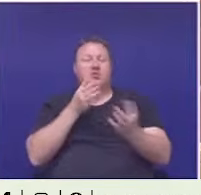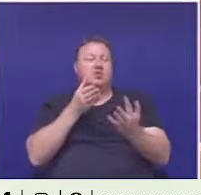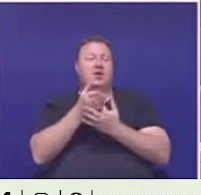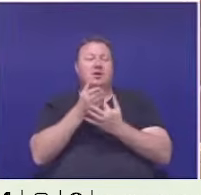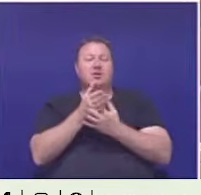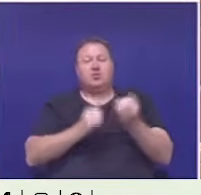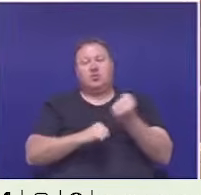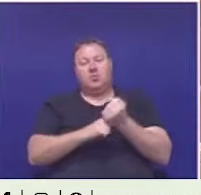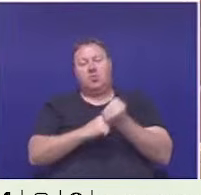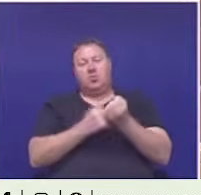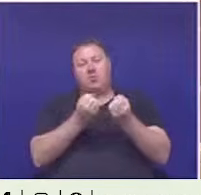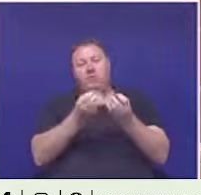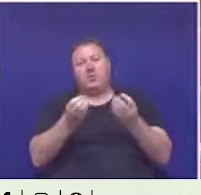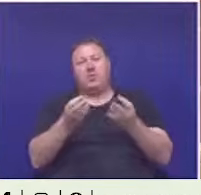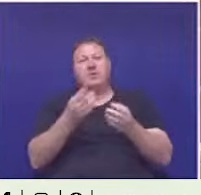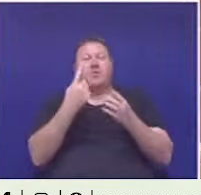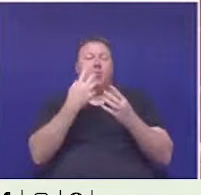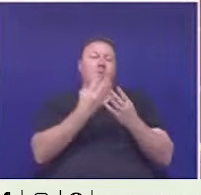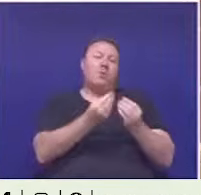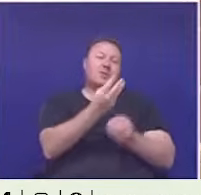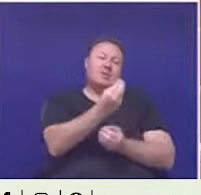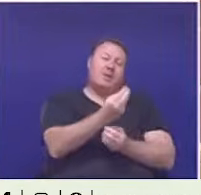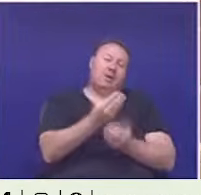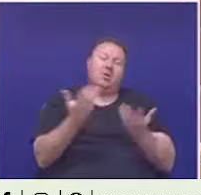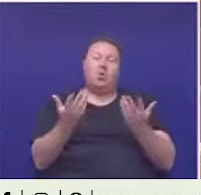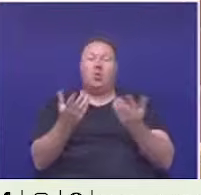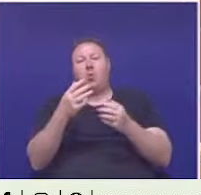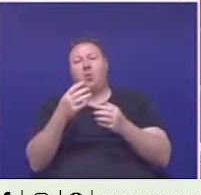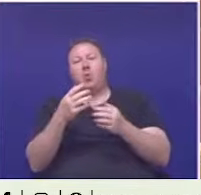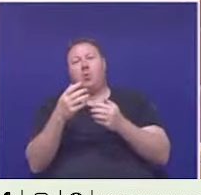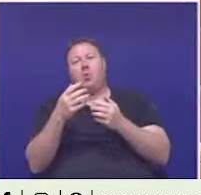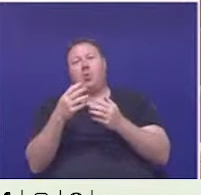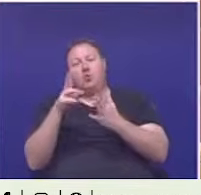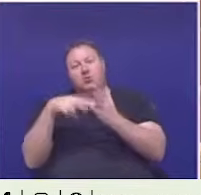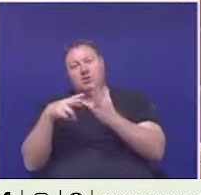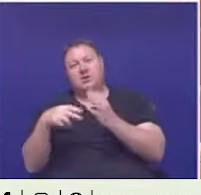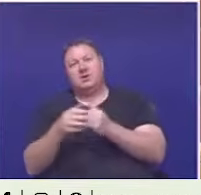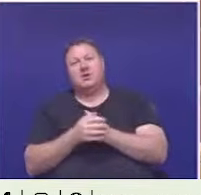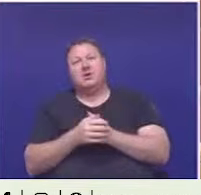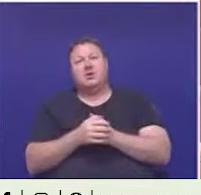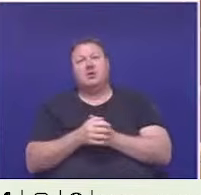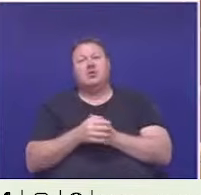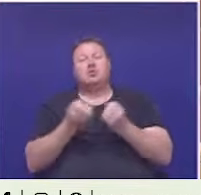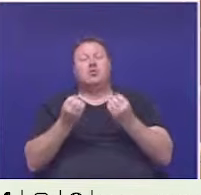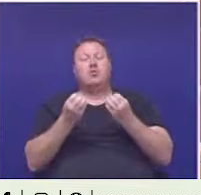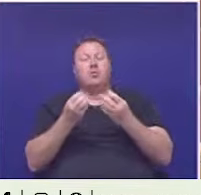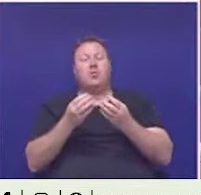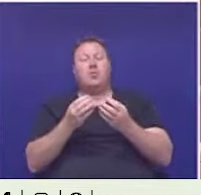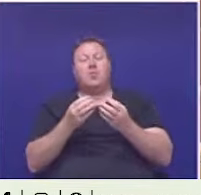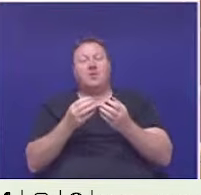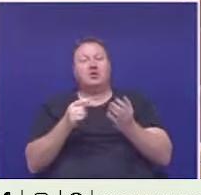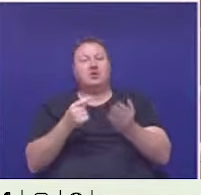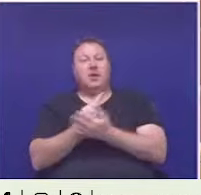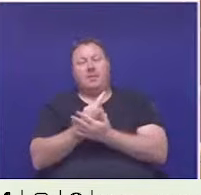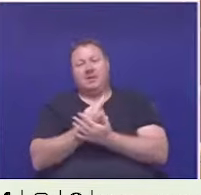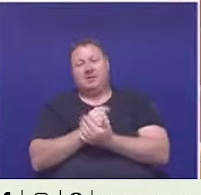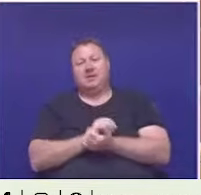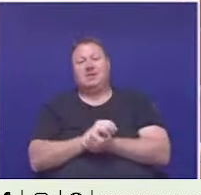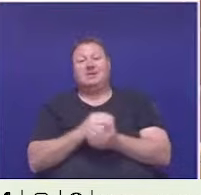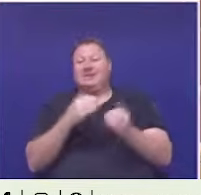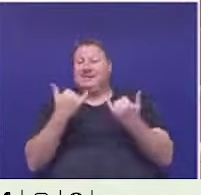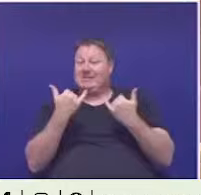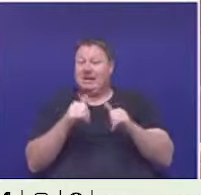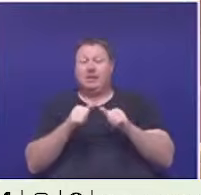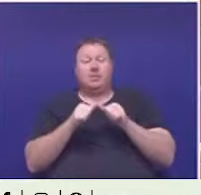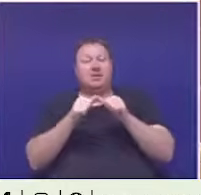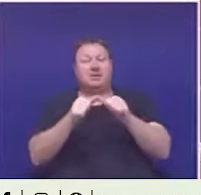learners who struggled with either numeracy or literacy. That was the problem of overcrowding. The same thing still persists now. So my question